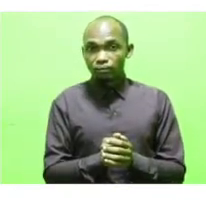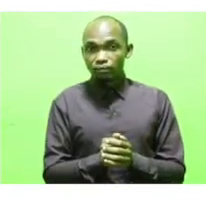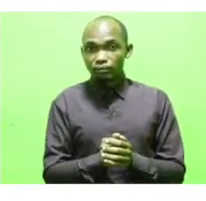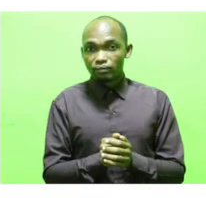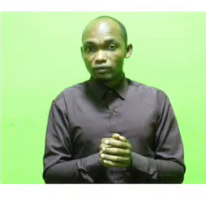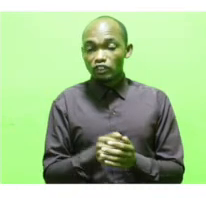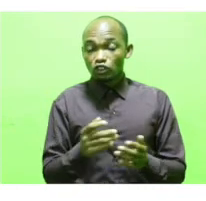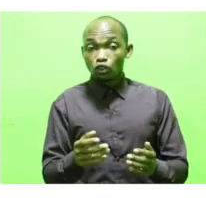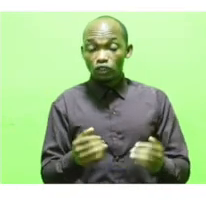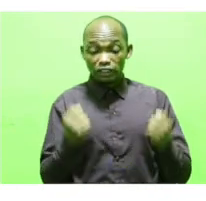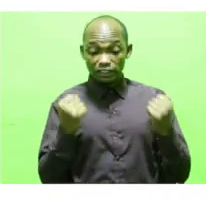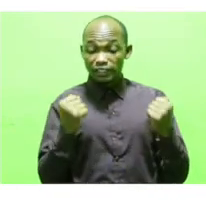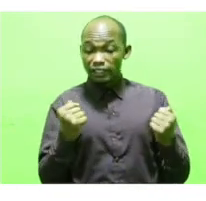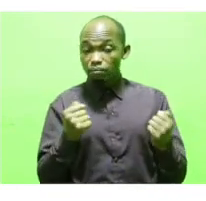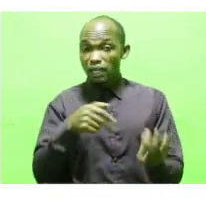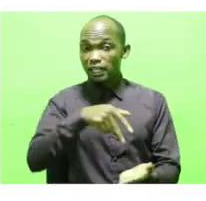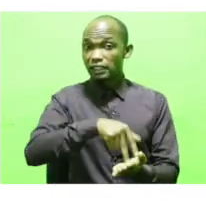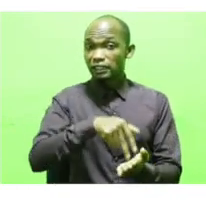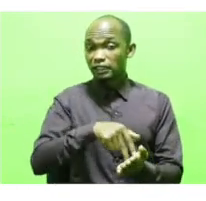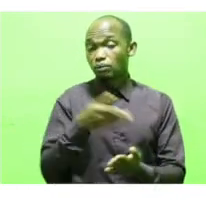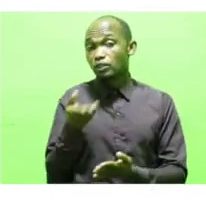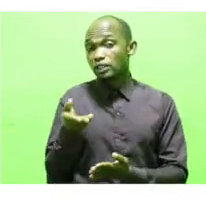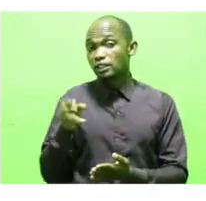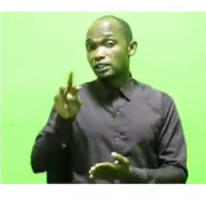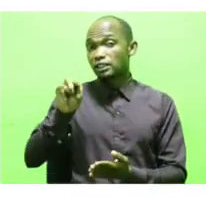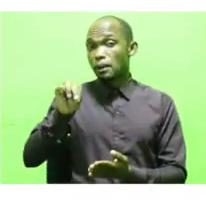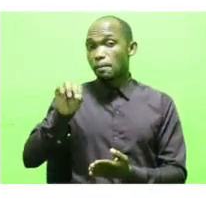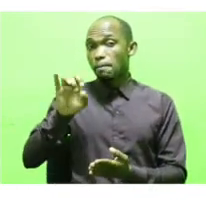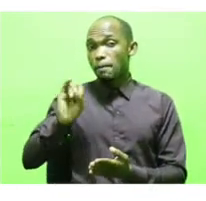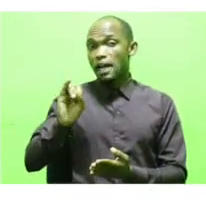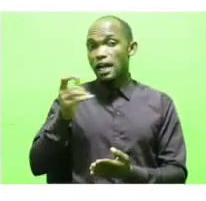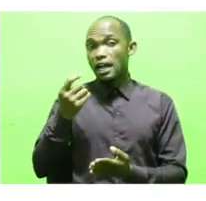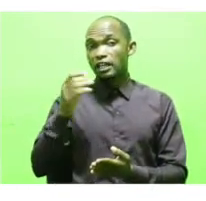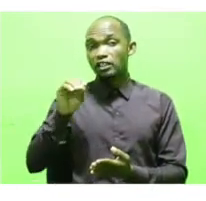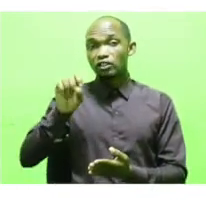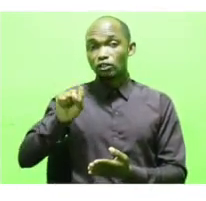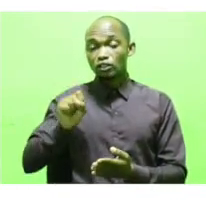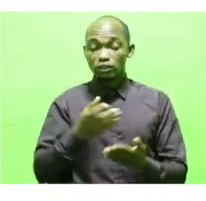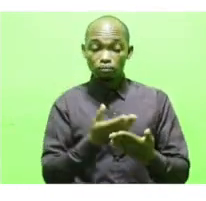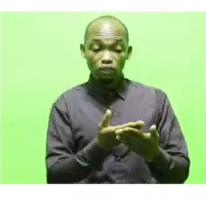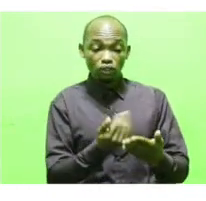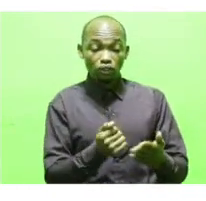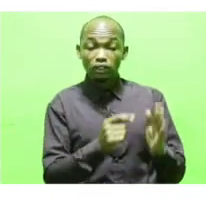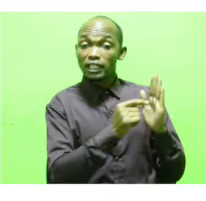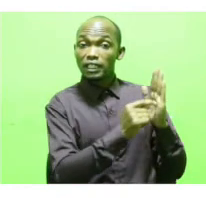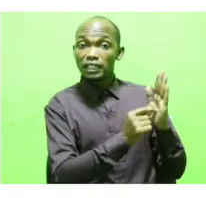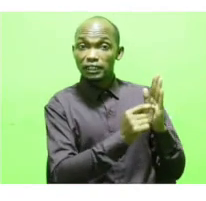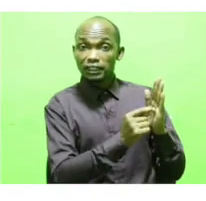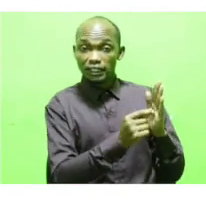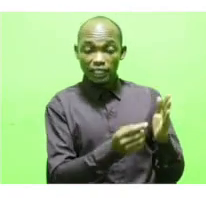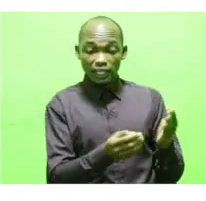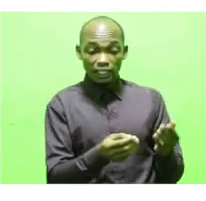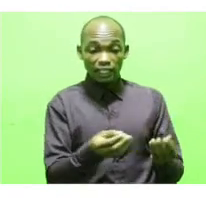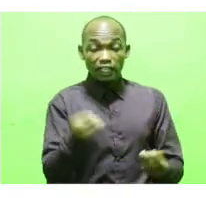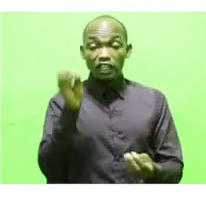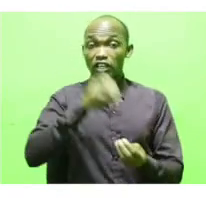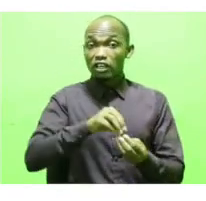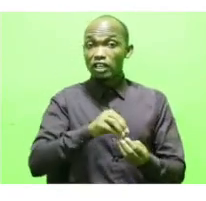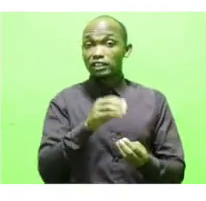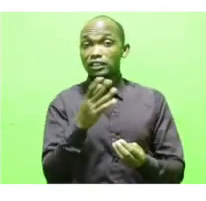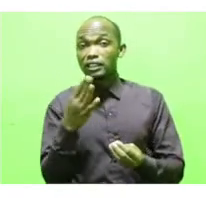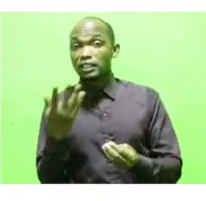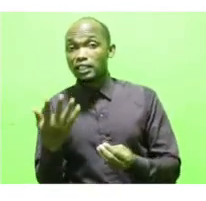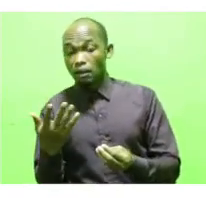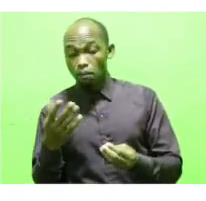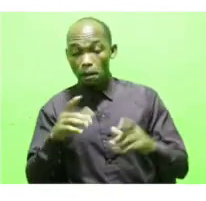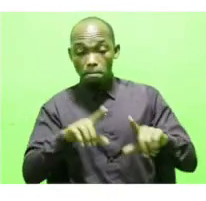the number of chromosomes to remain stable, there must be mitosis, in which the cells would increase in numbers but